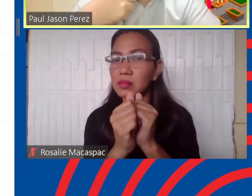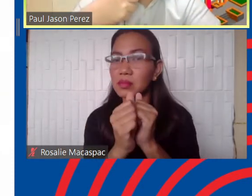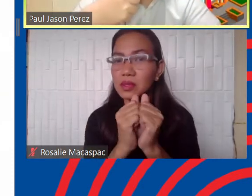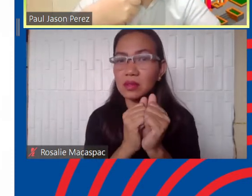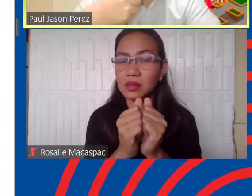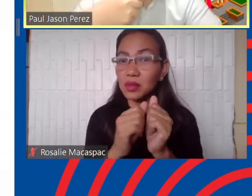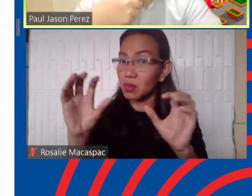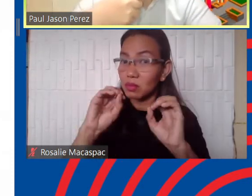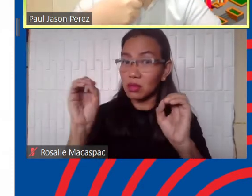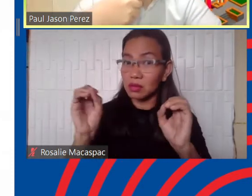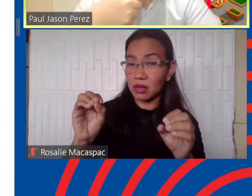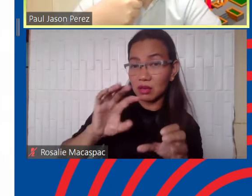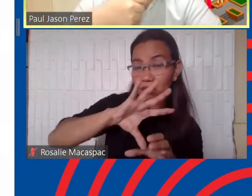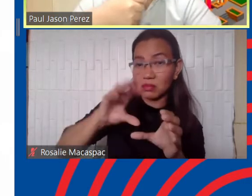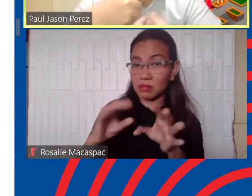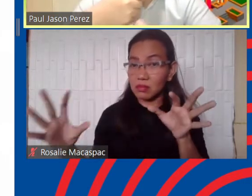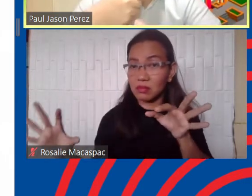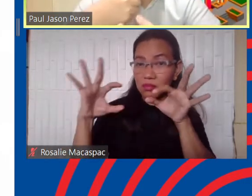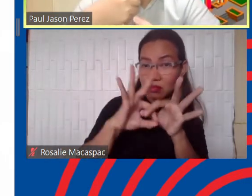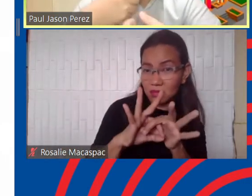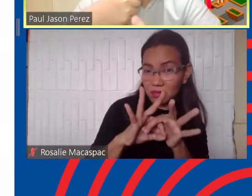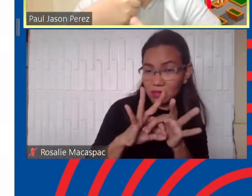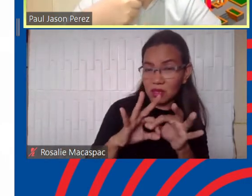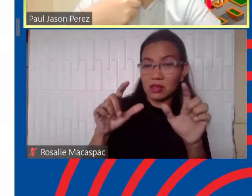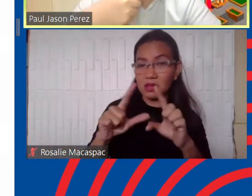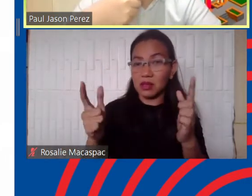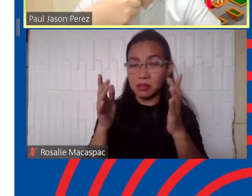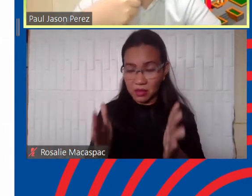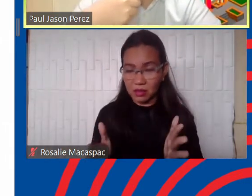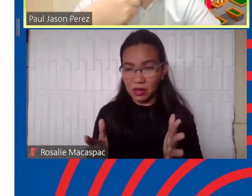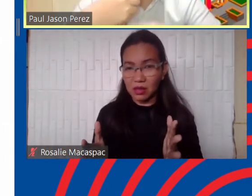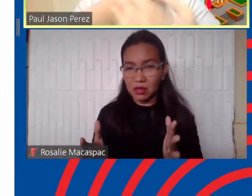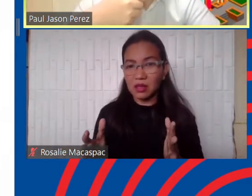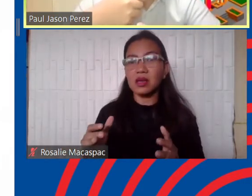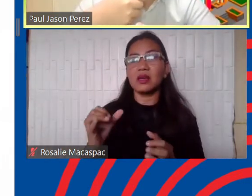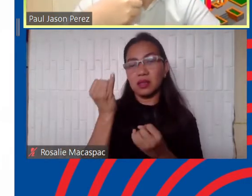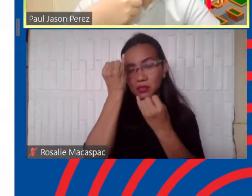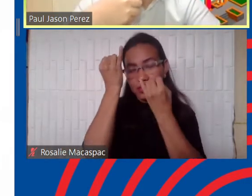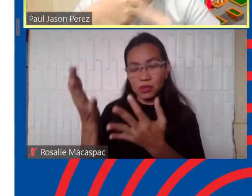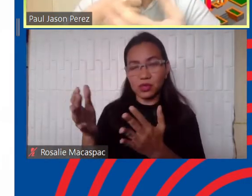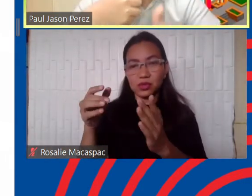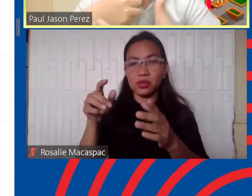tayong maiitulong as librarians and information professionals. In fact,